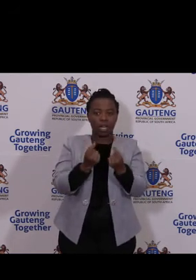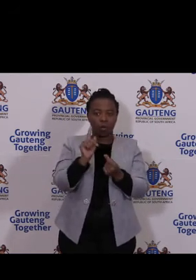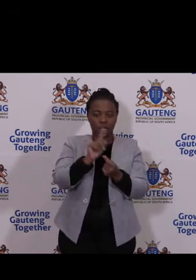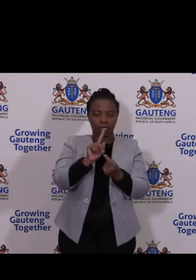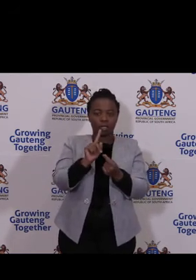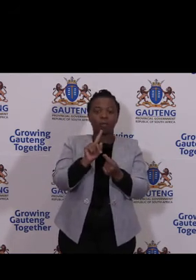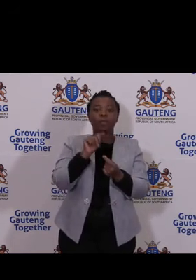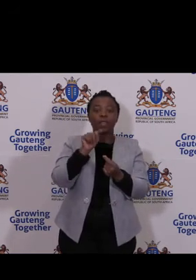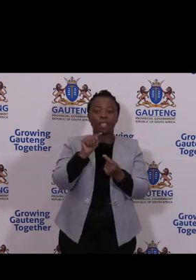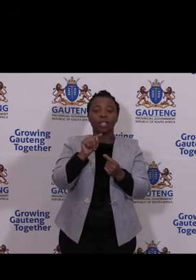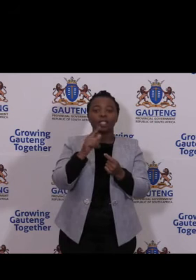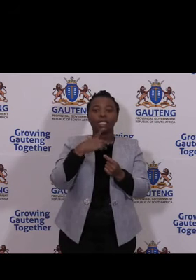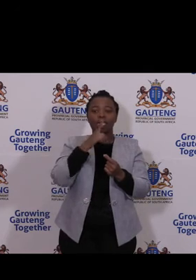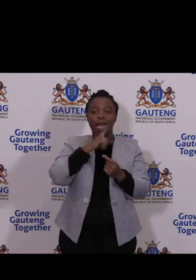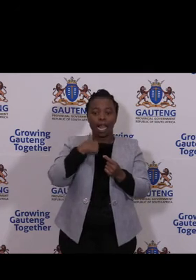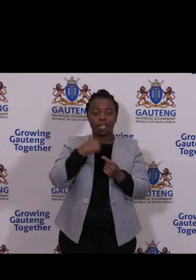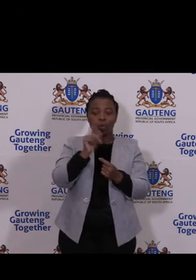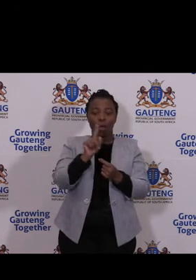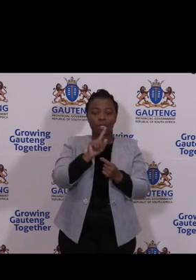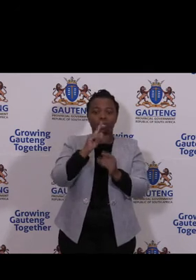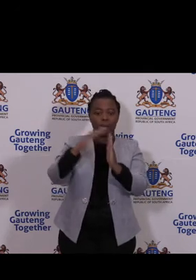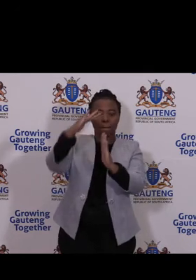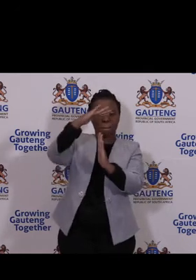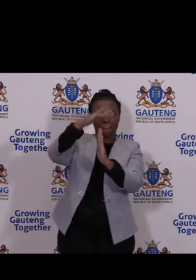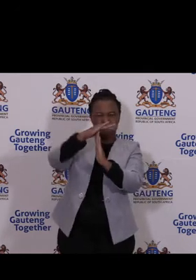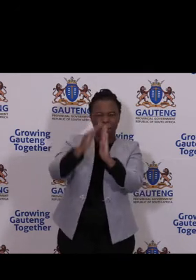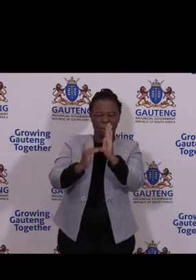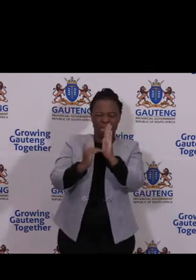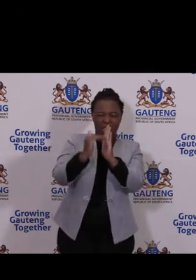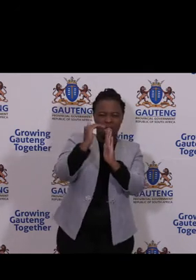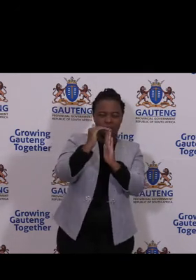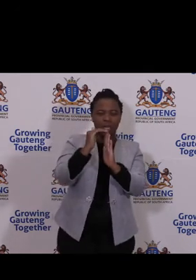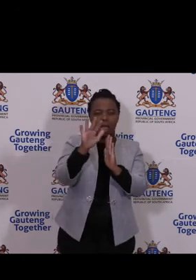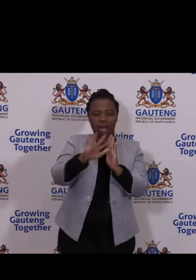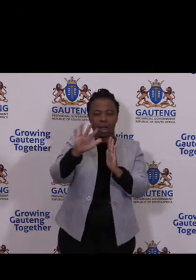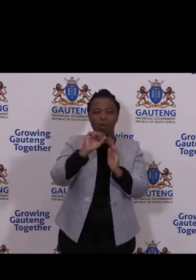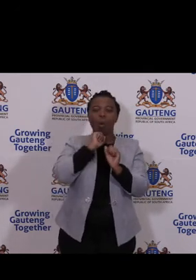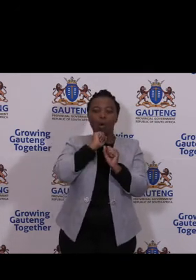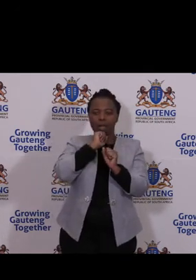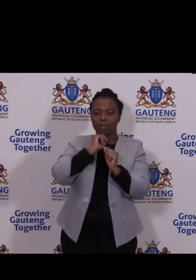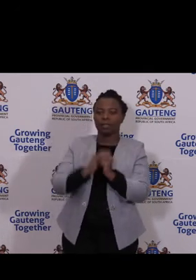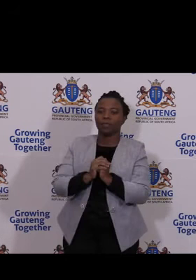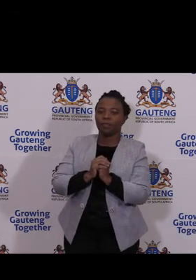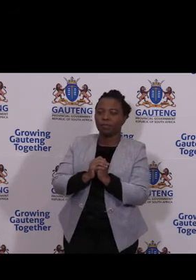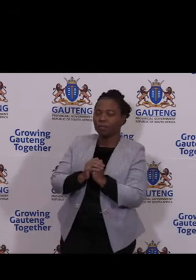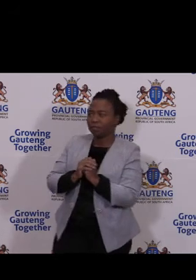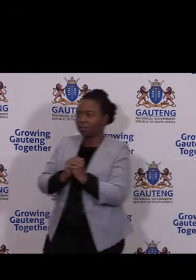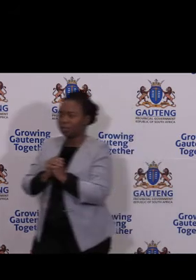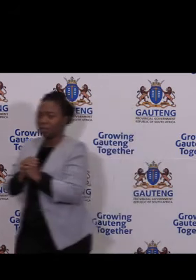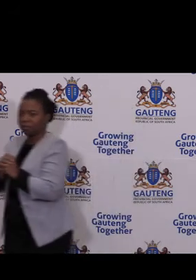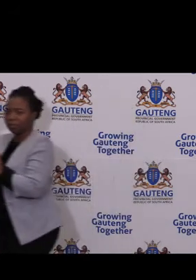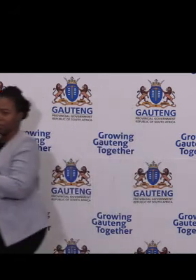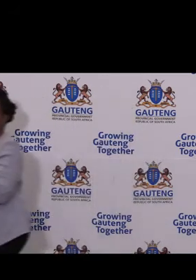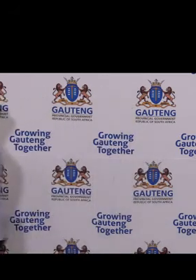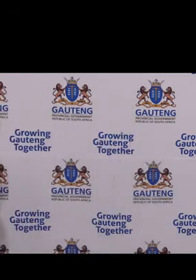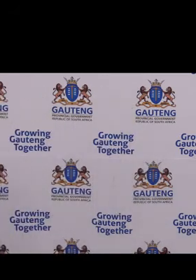one that tells us that the peak would be around mid-August towards early September. And it's something that we're working frantically